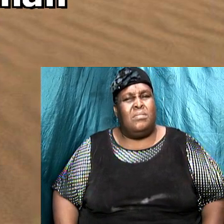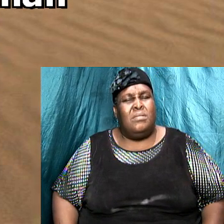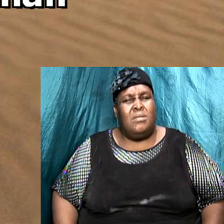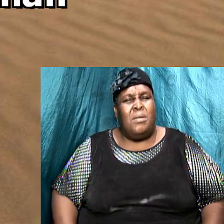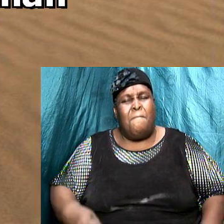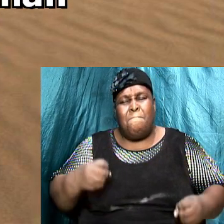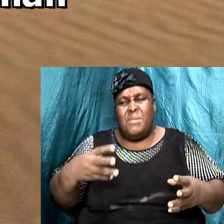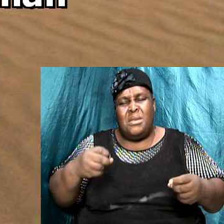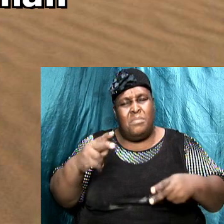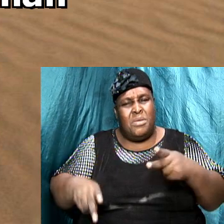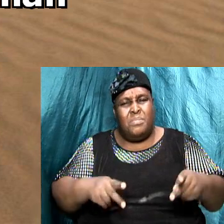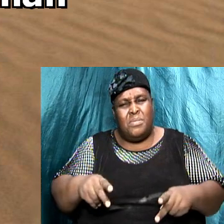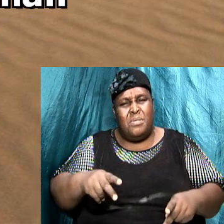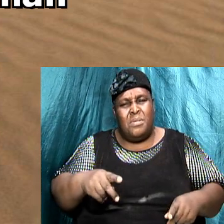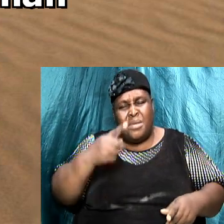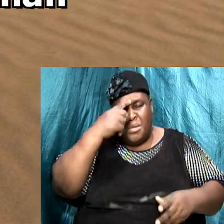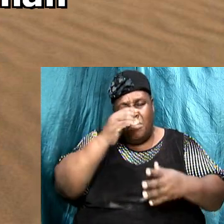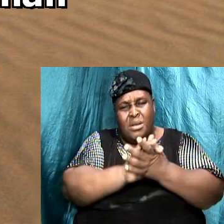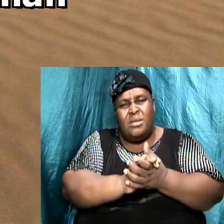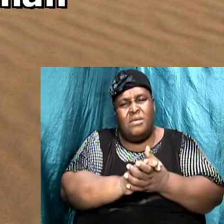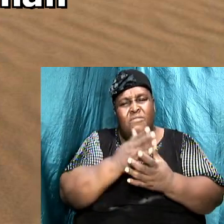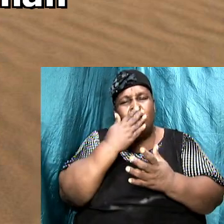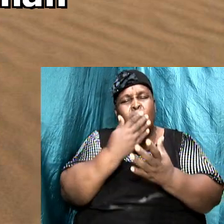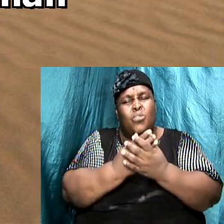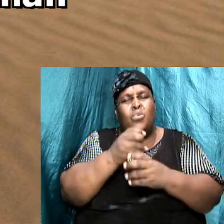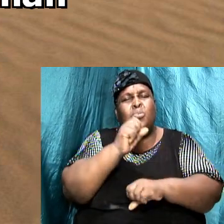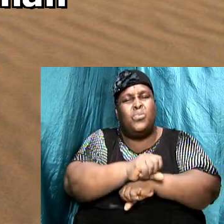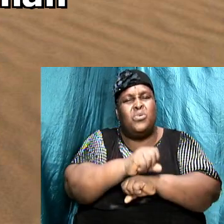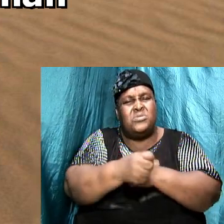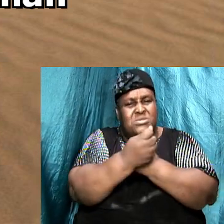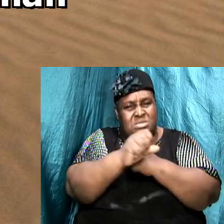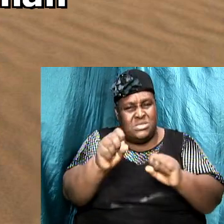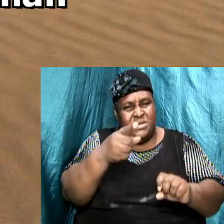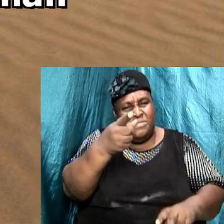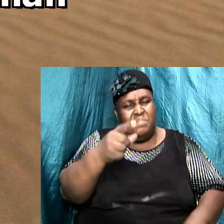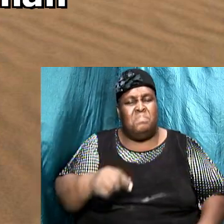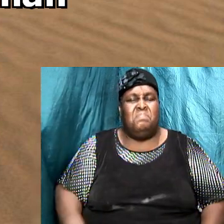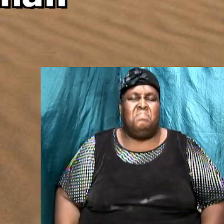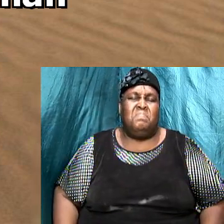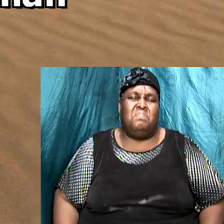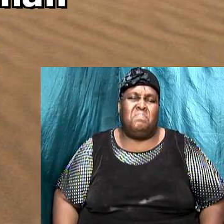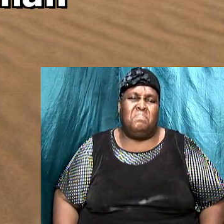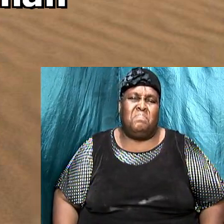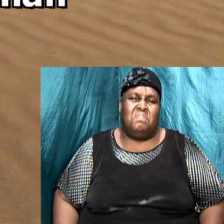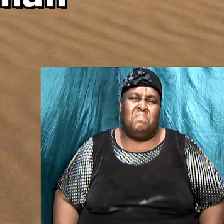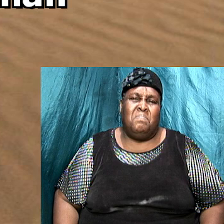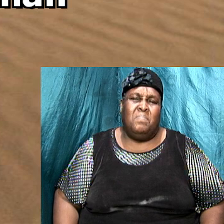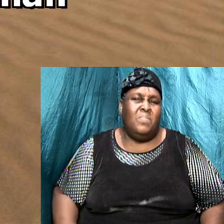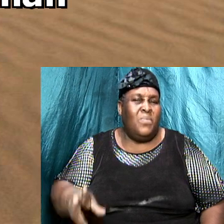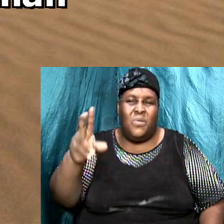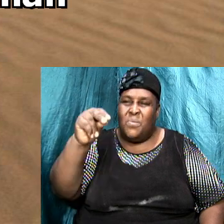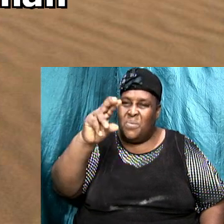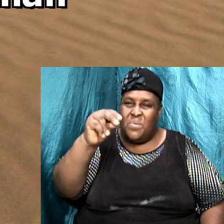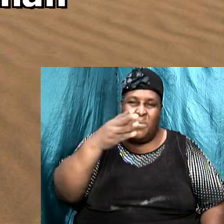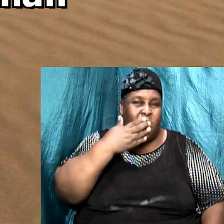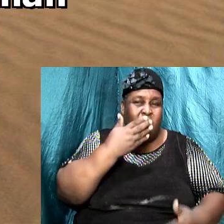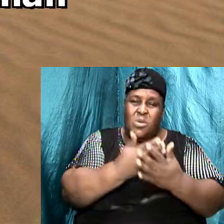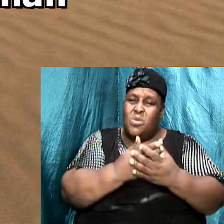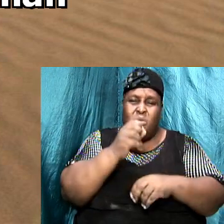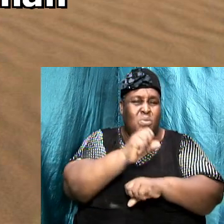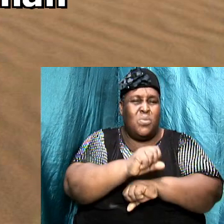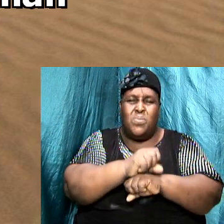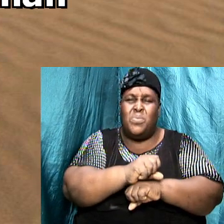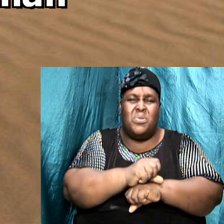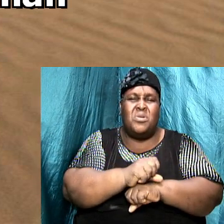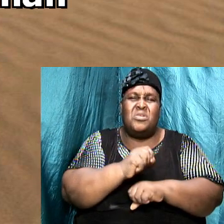will save them. And I've come across many folks who believe that their good works will save them. And so right now